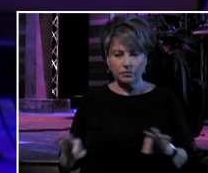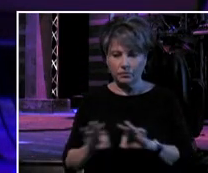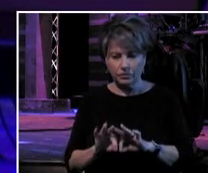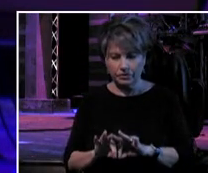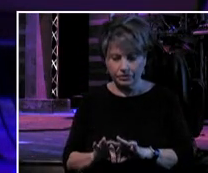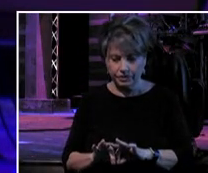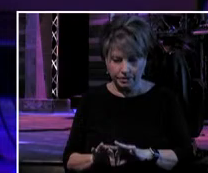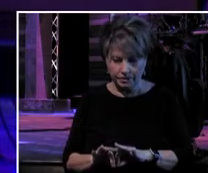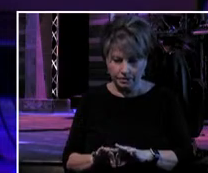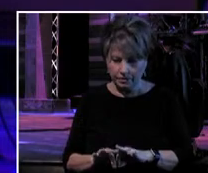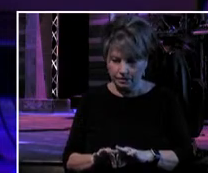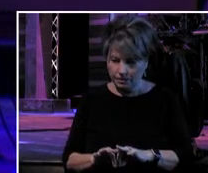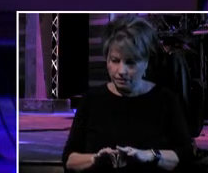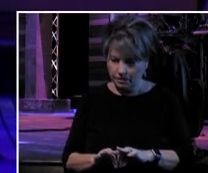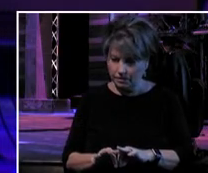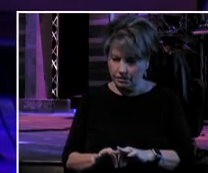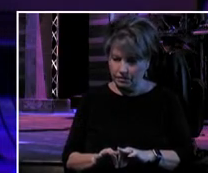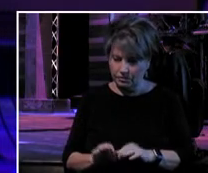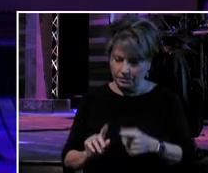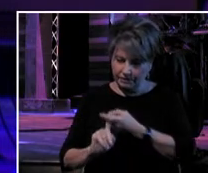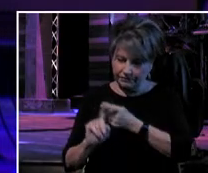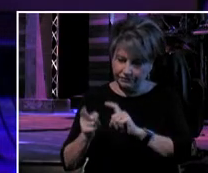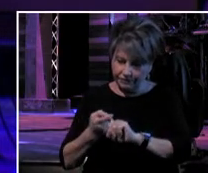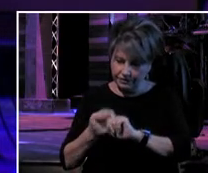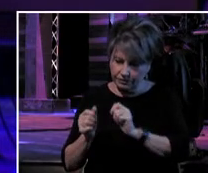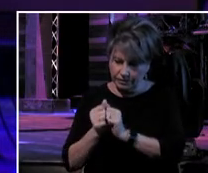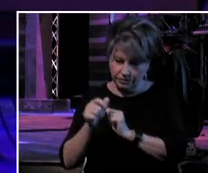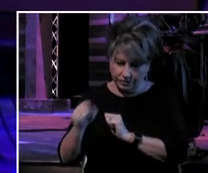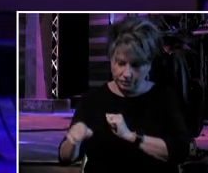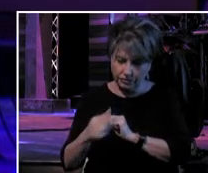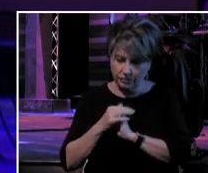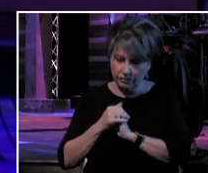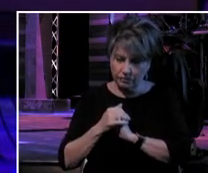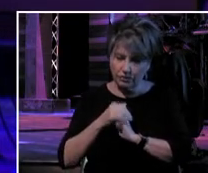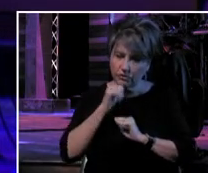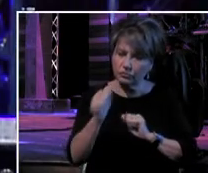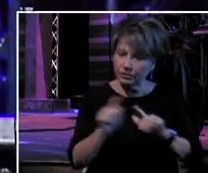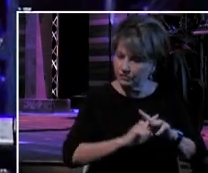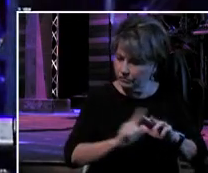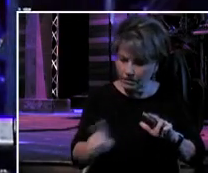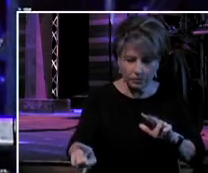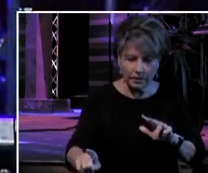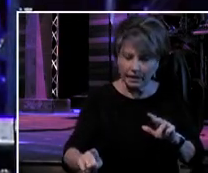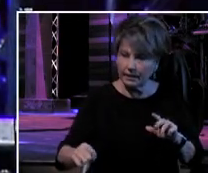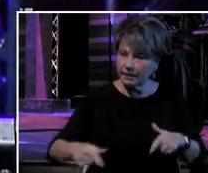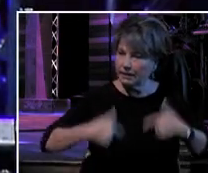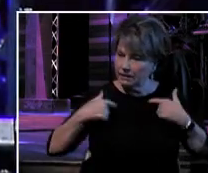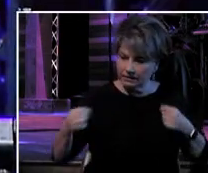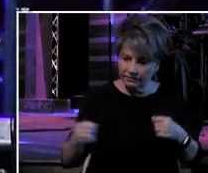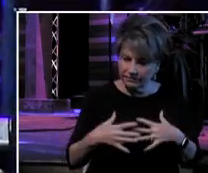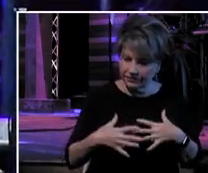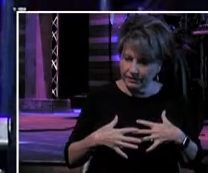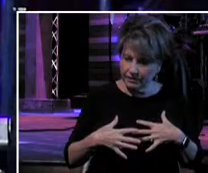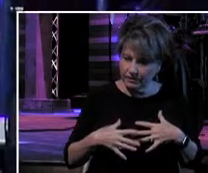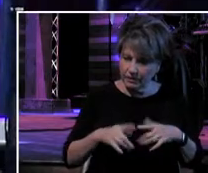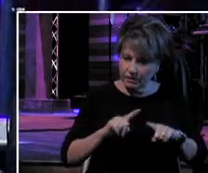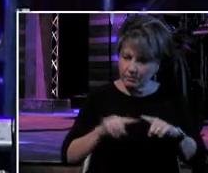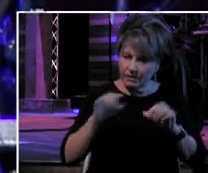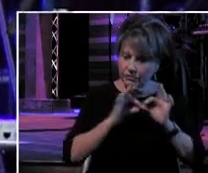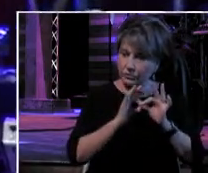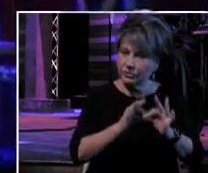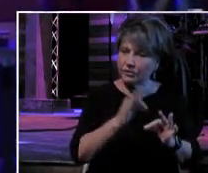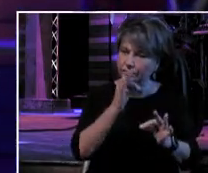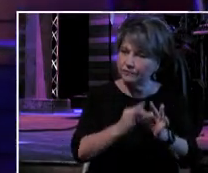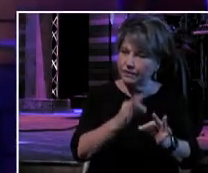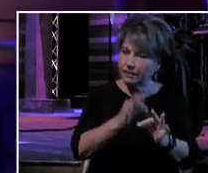of you. It's a person who stayed when it was difficult, who didn't run away and didn't live in fear. He lived in confidence of his faith.